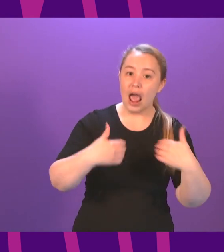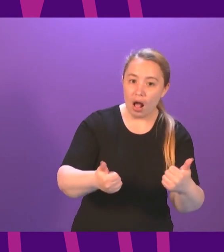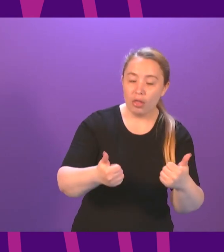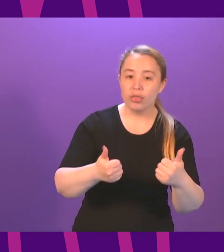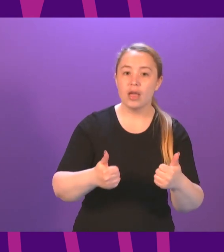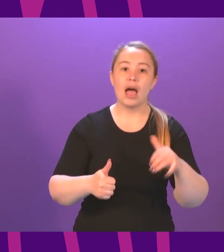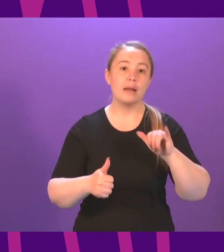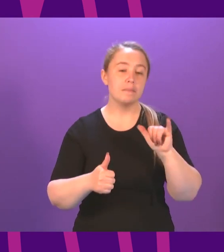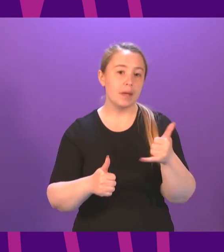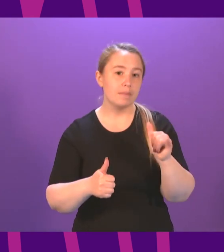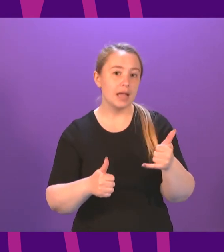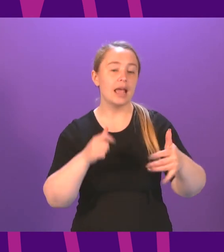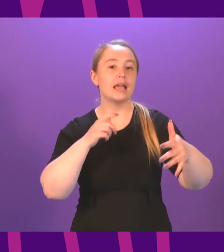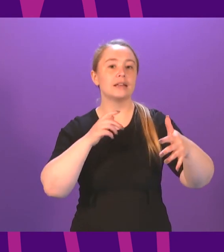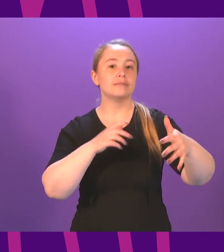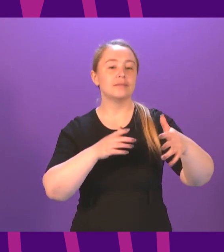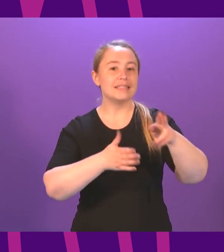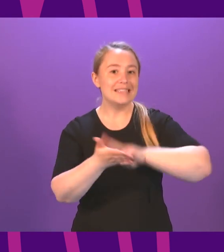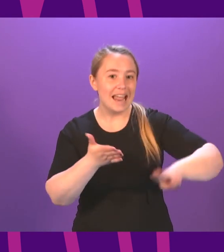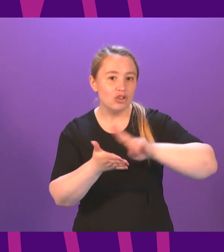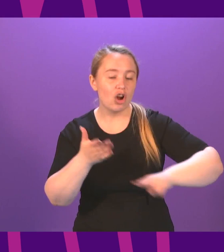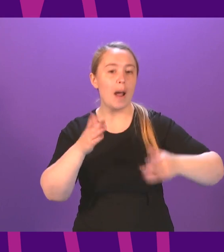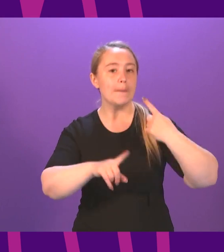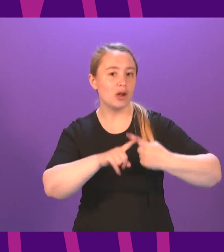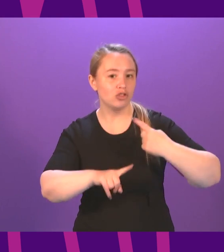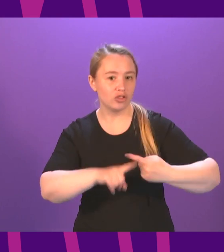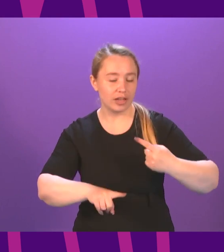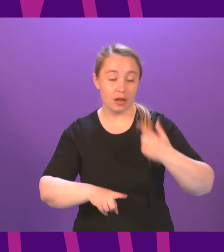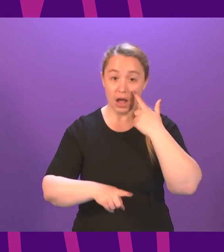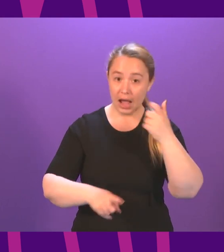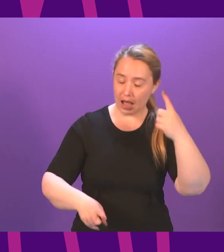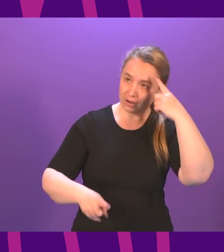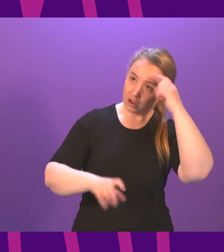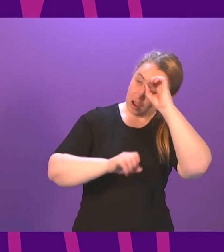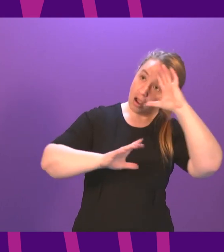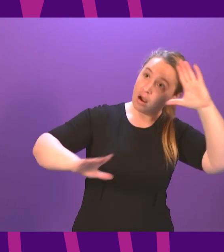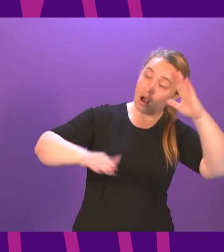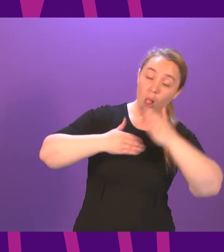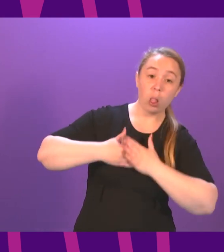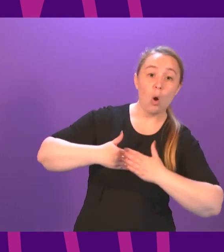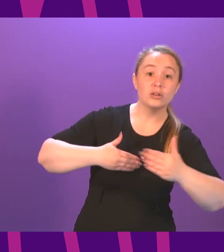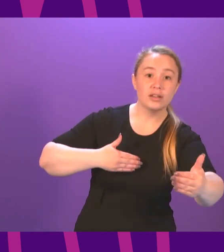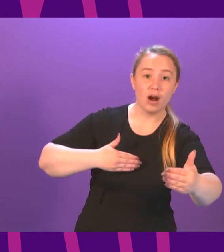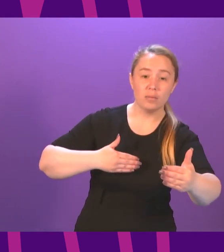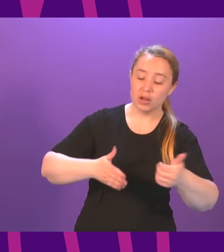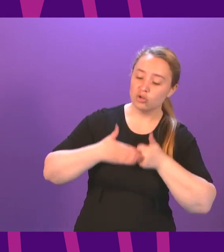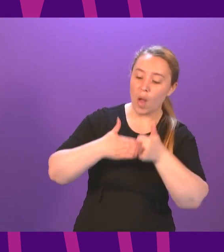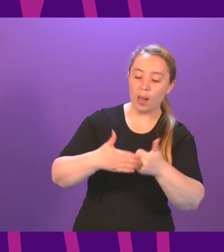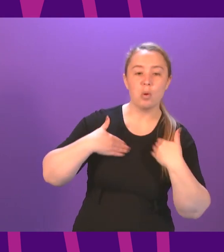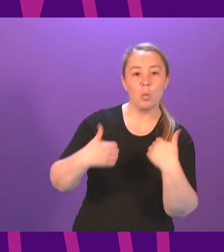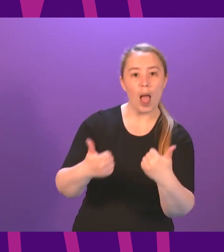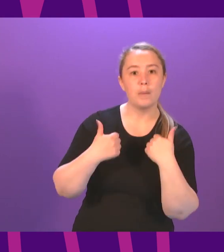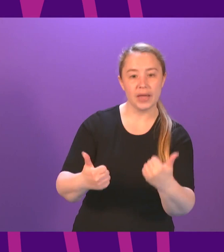nature emergencies? Will we be able to think long-term, to think about the well-being of our people